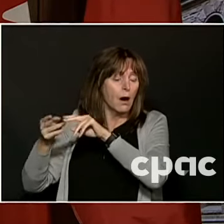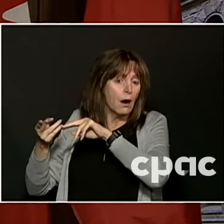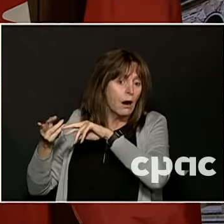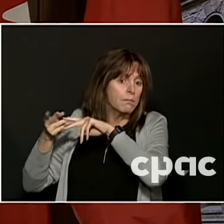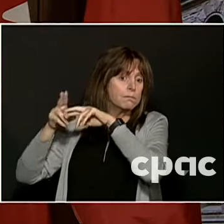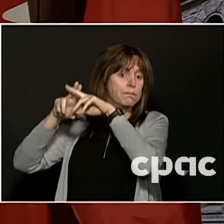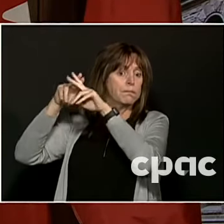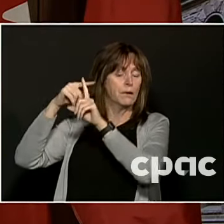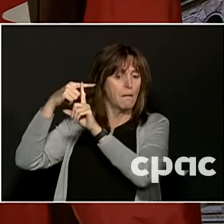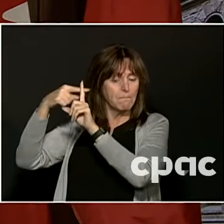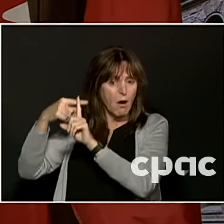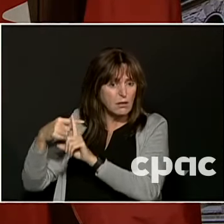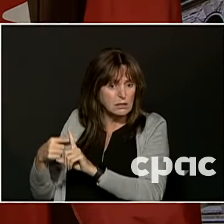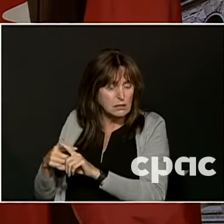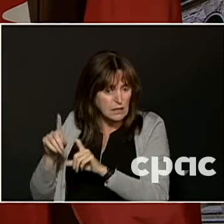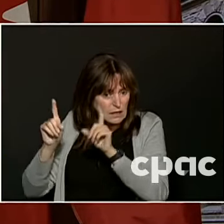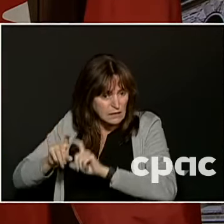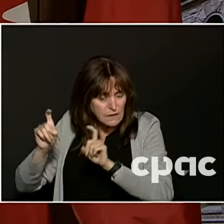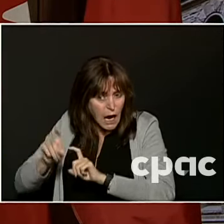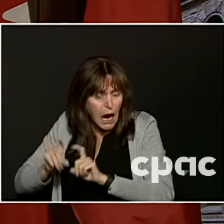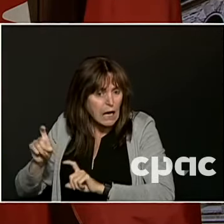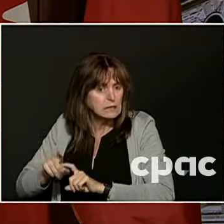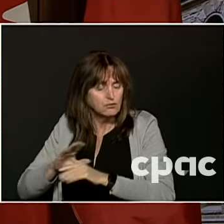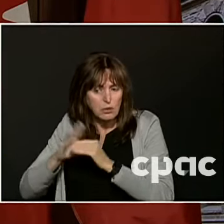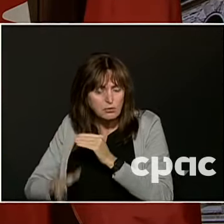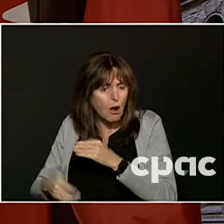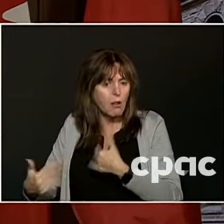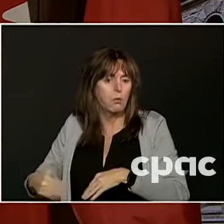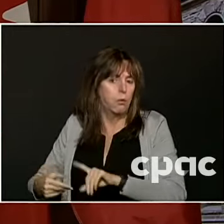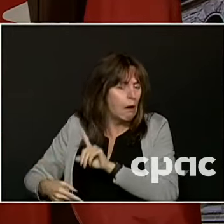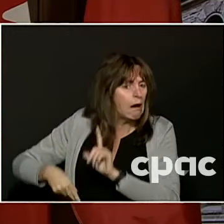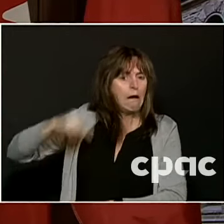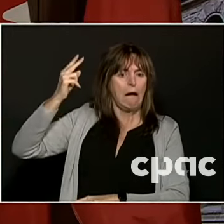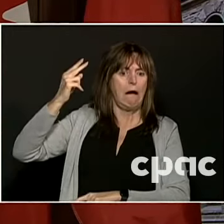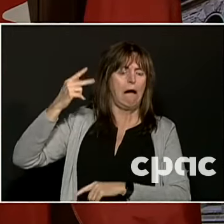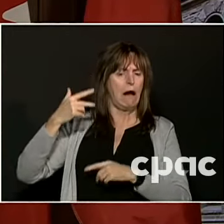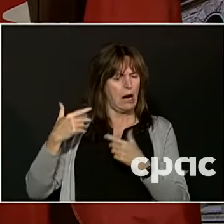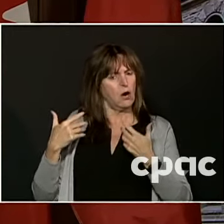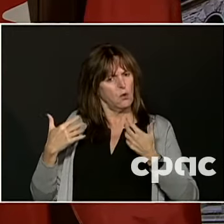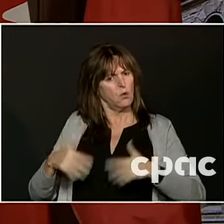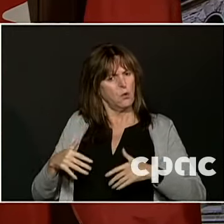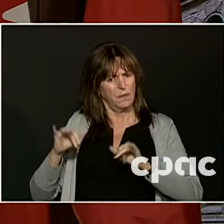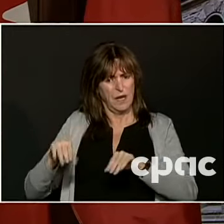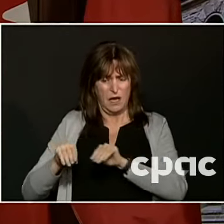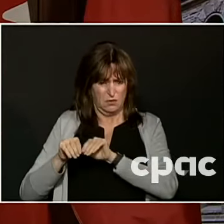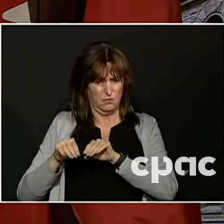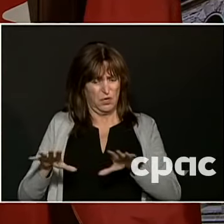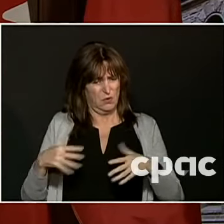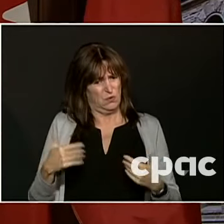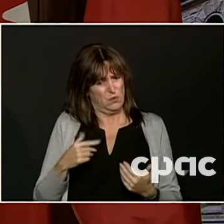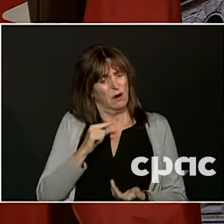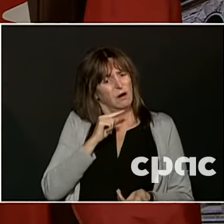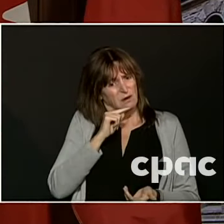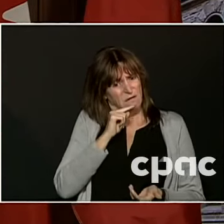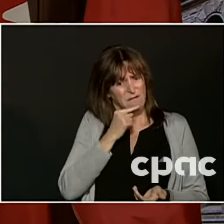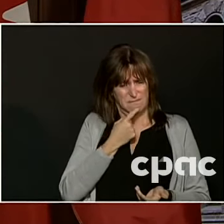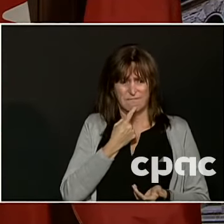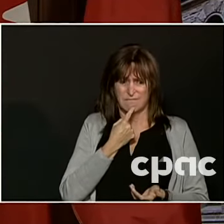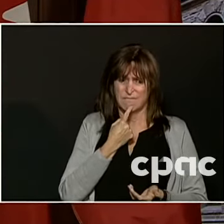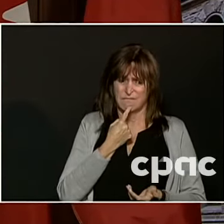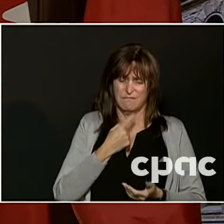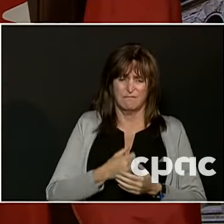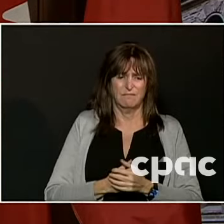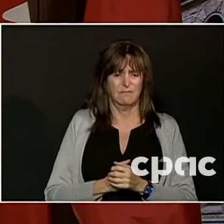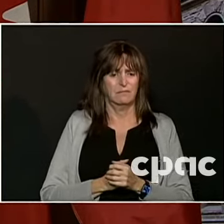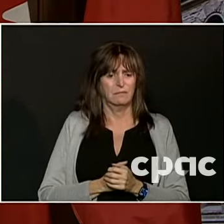well. And that gives you an idea that the spread of the pandemic is at this point quite significant. Important to note that we've got high